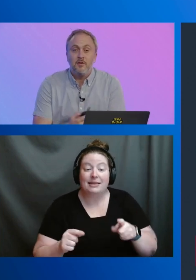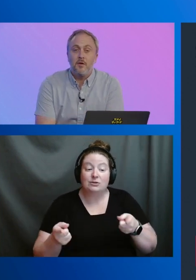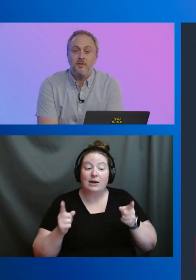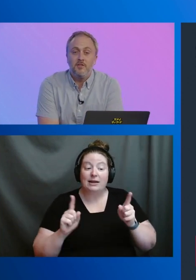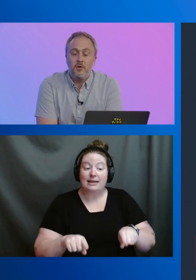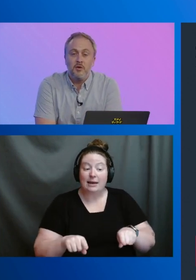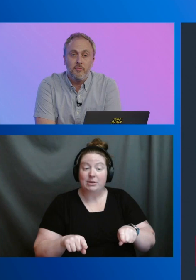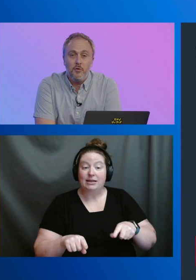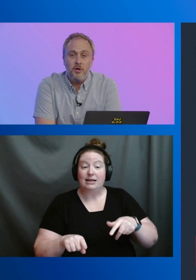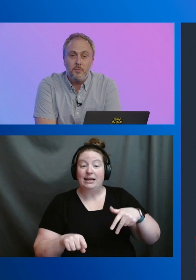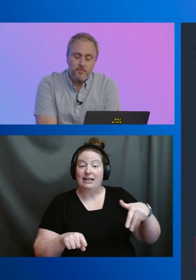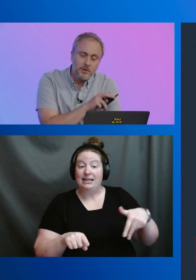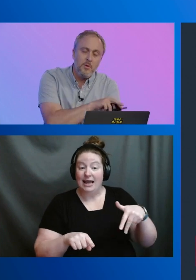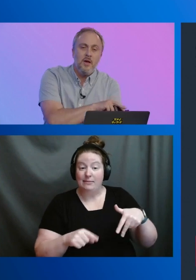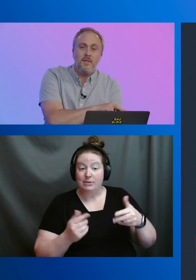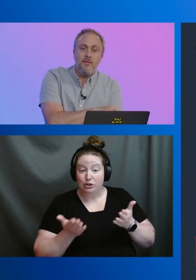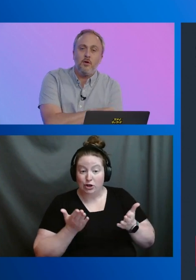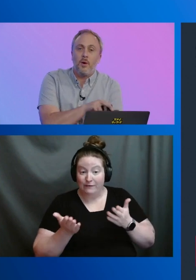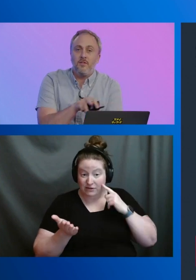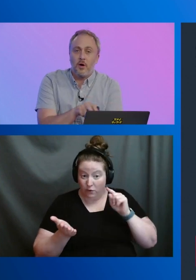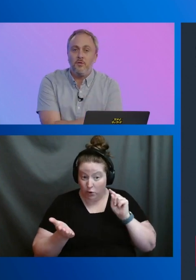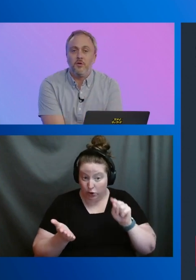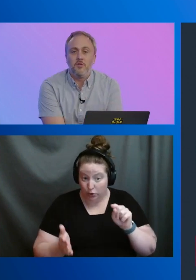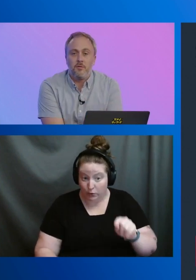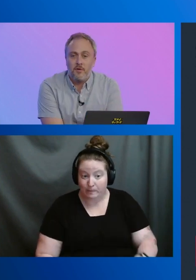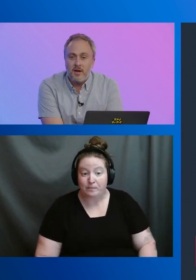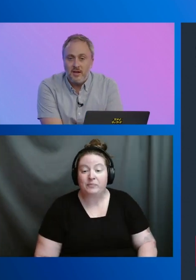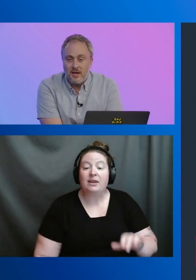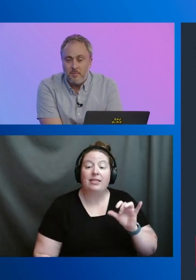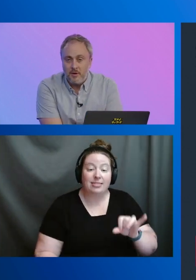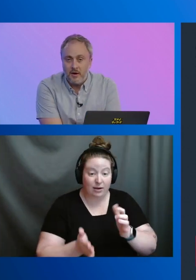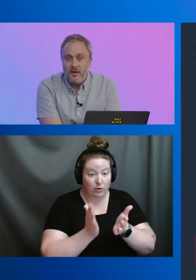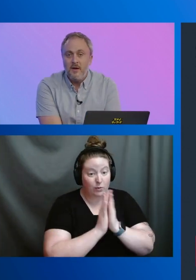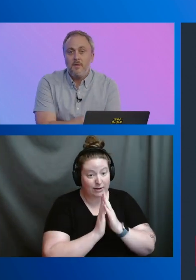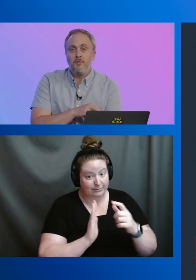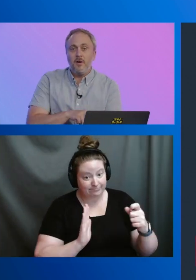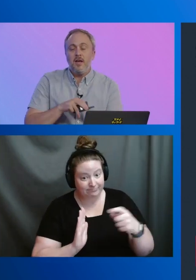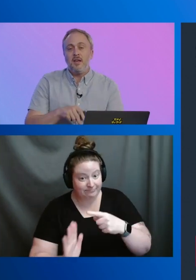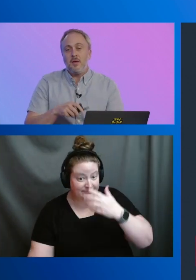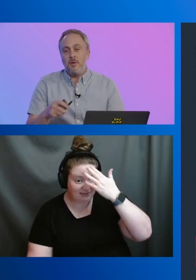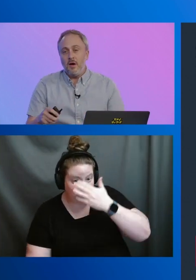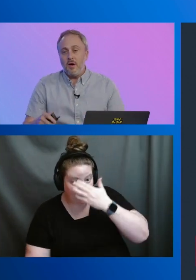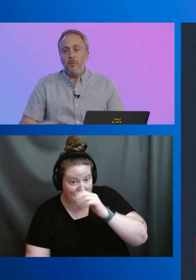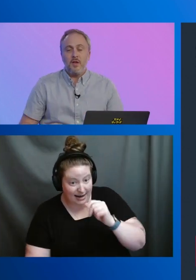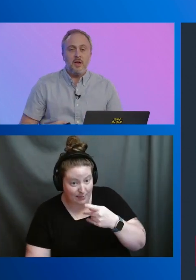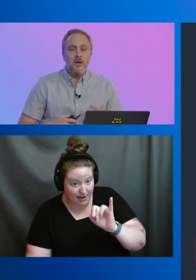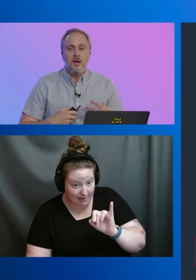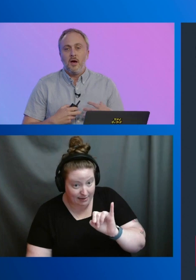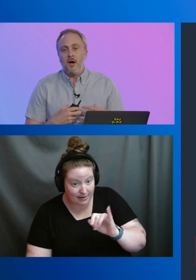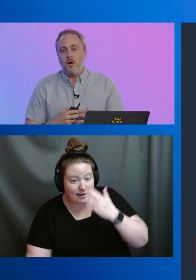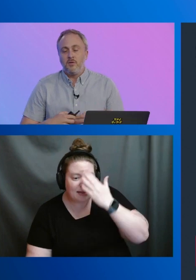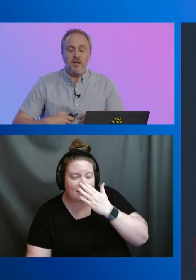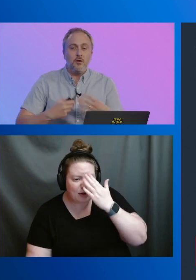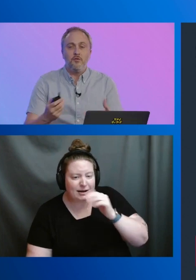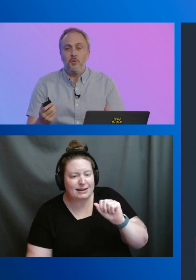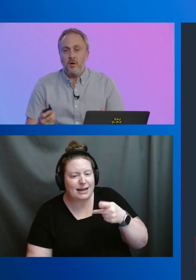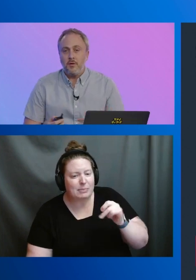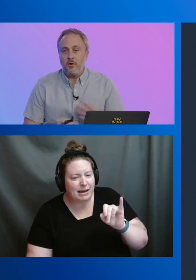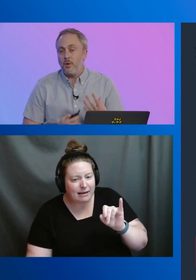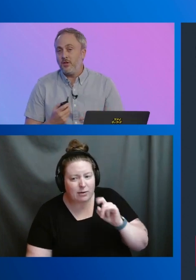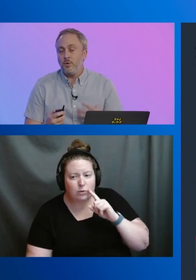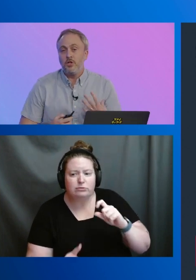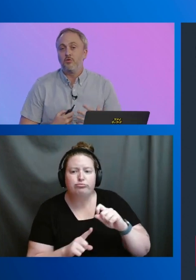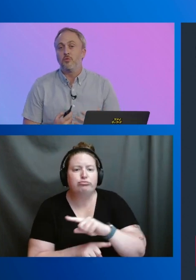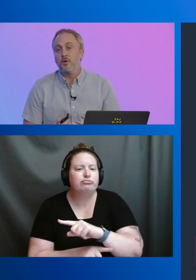Lambda service is doing for you. So that request goes on to the front-end API. The front-end API will then send off to